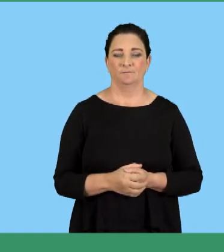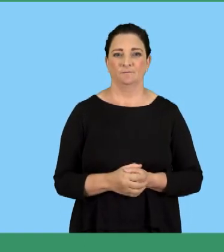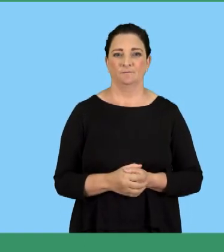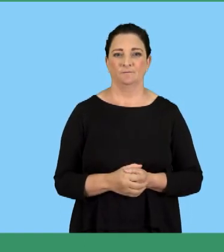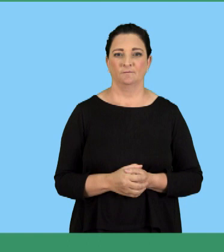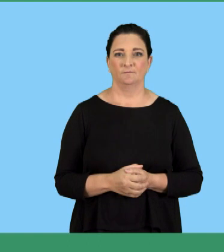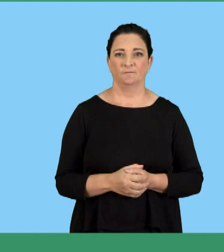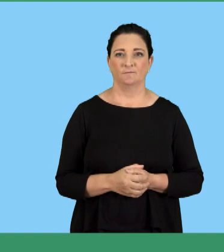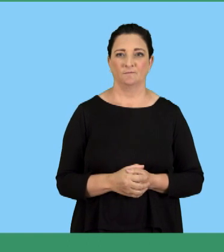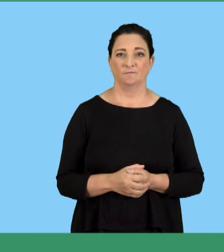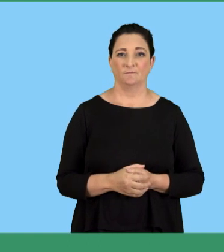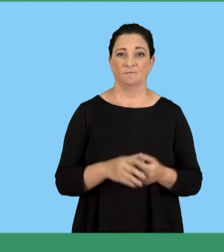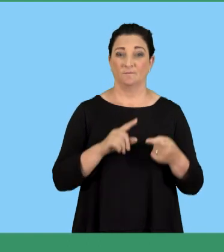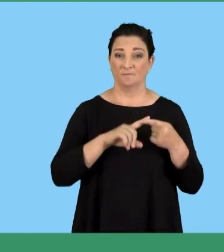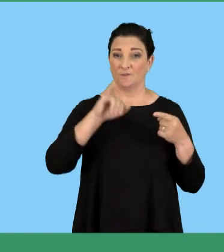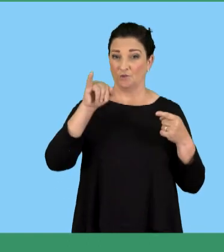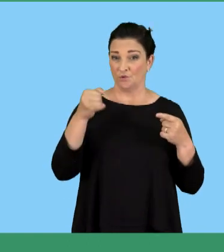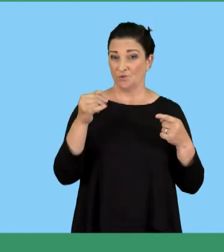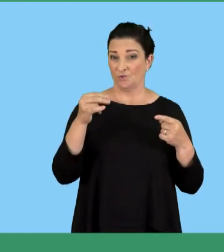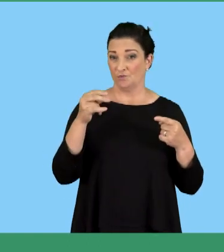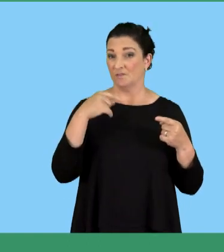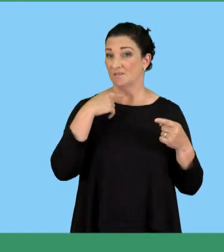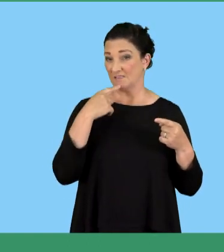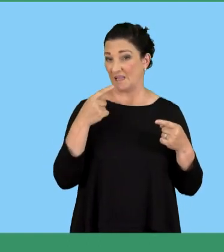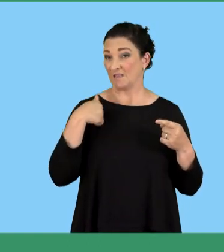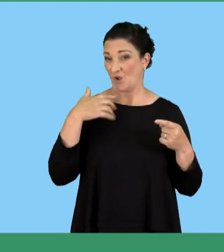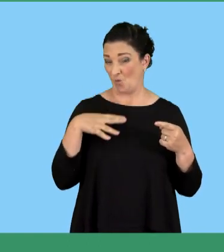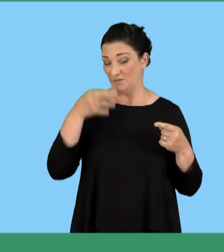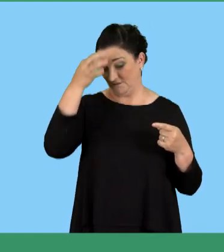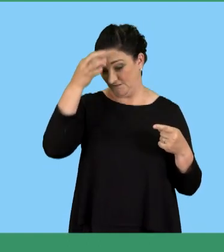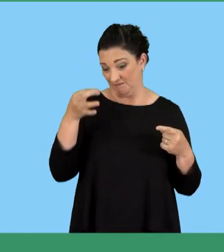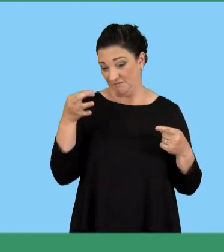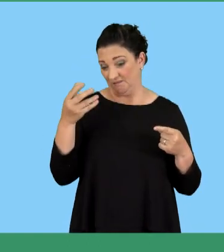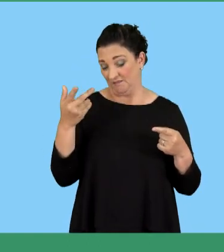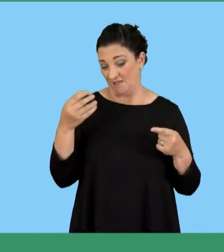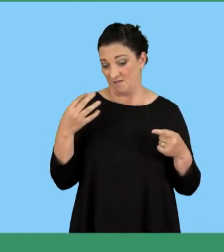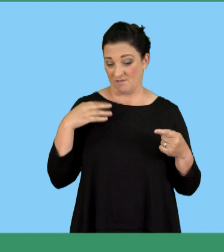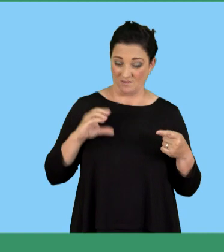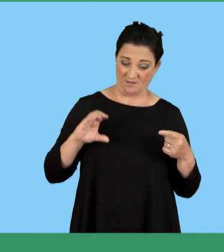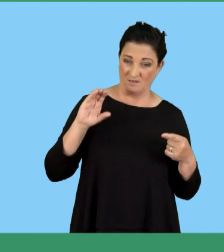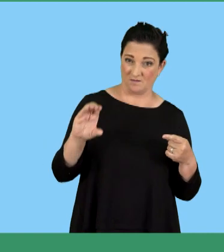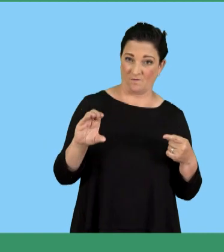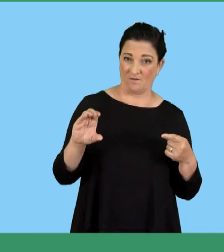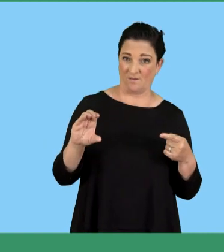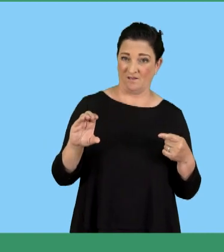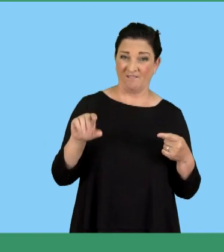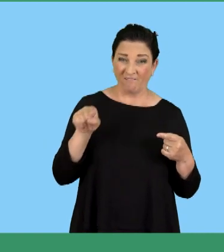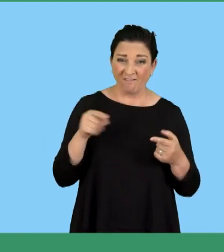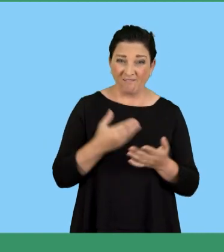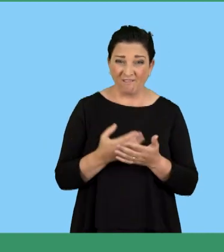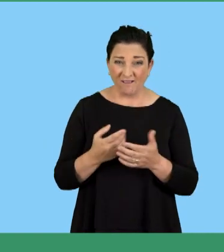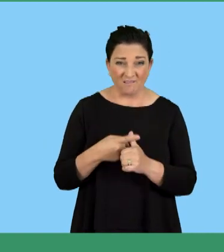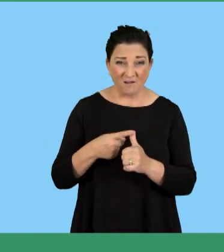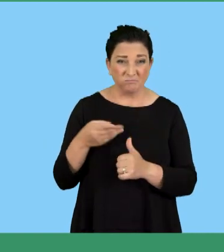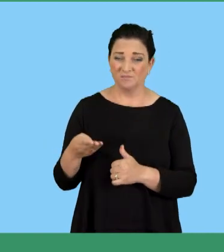one, can this be the answer? June Traders decided to invest their surplus profit in corporate social investment projects?